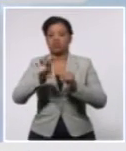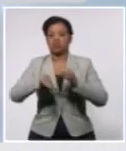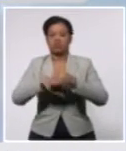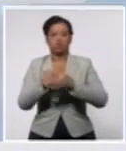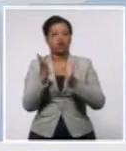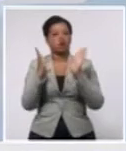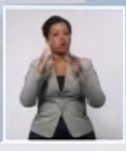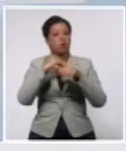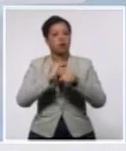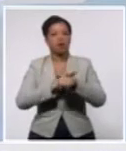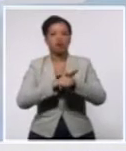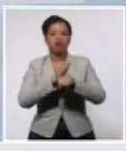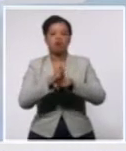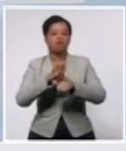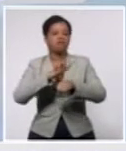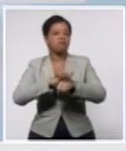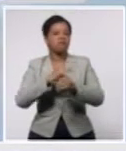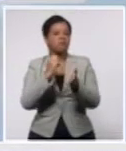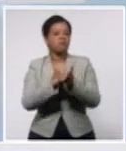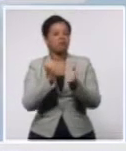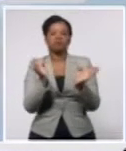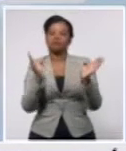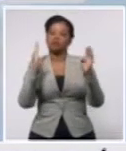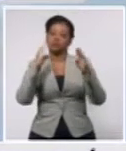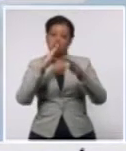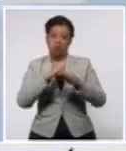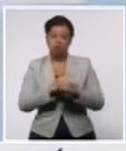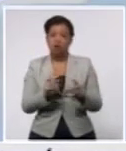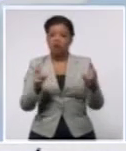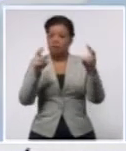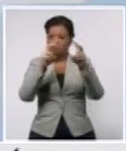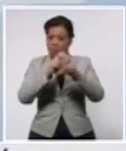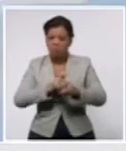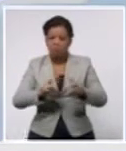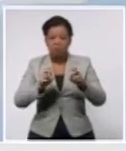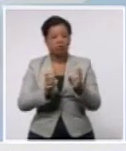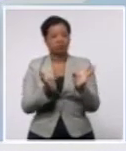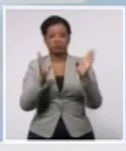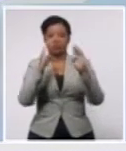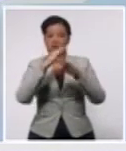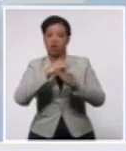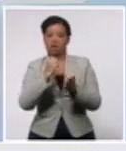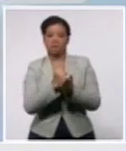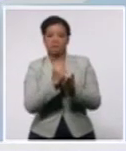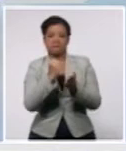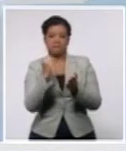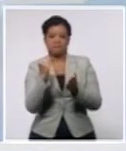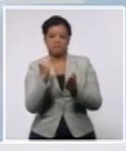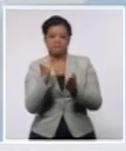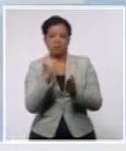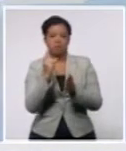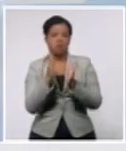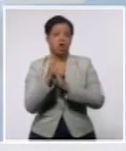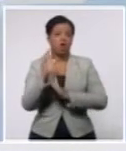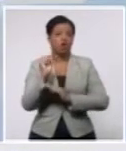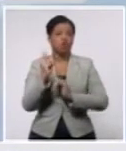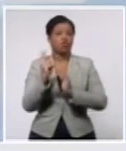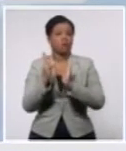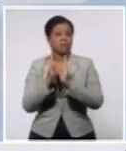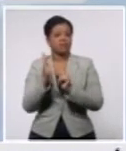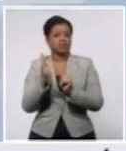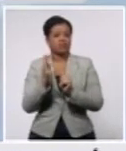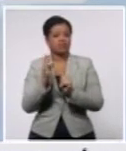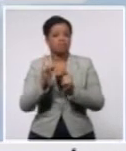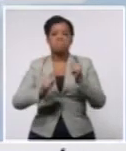continue without confirming cases in the last 15, 30, or